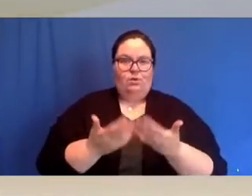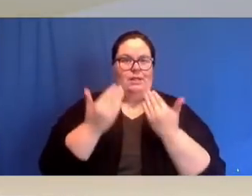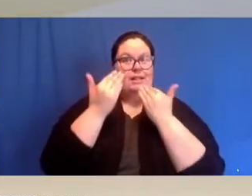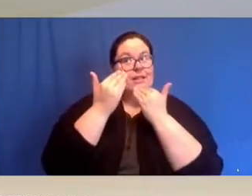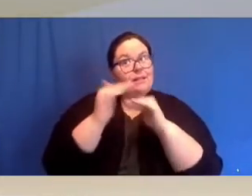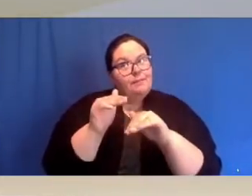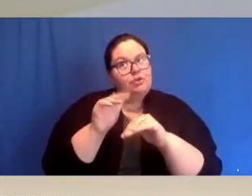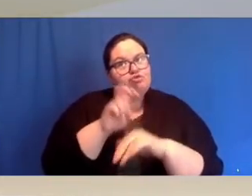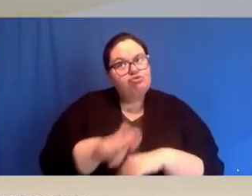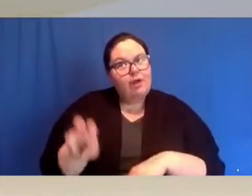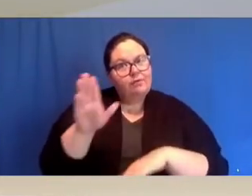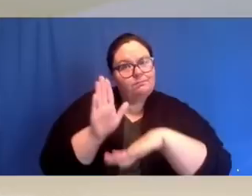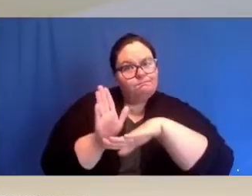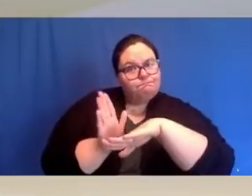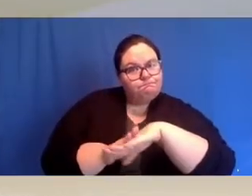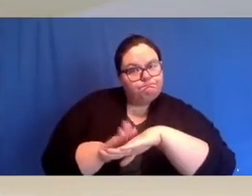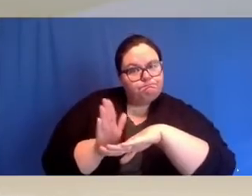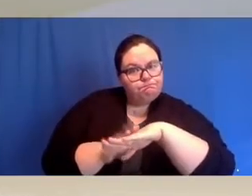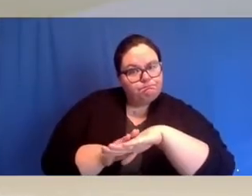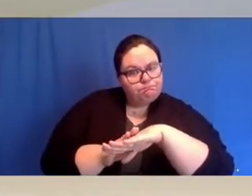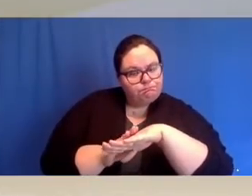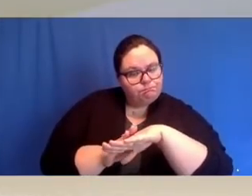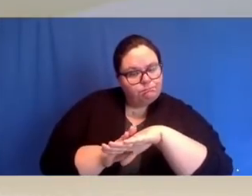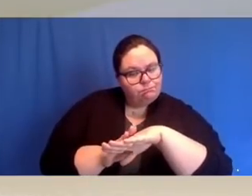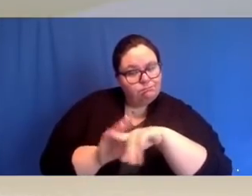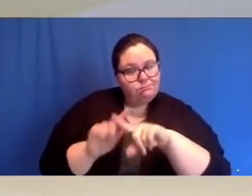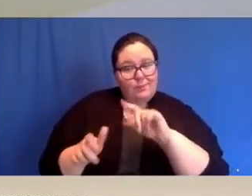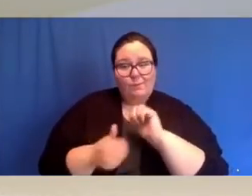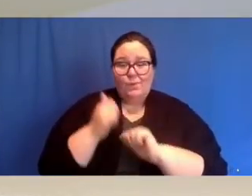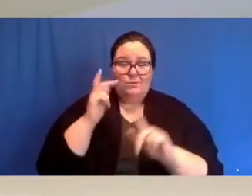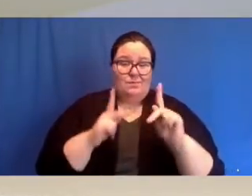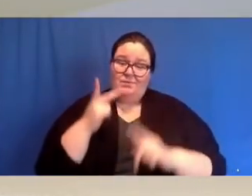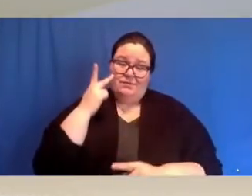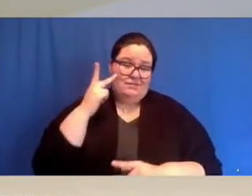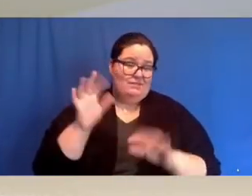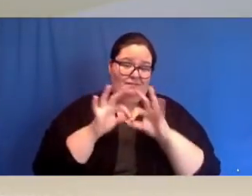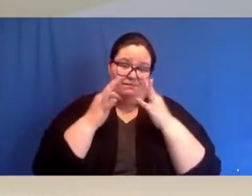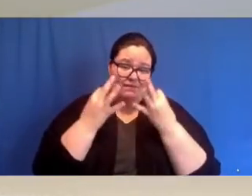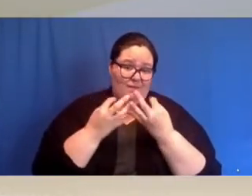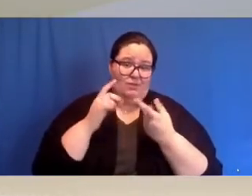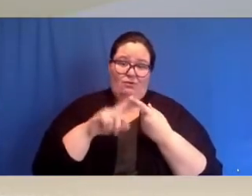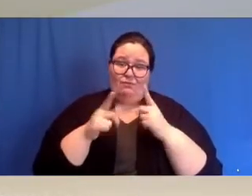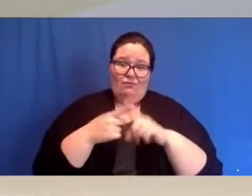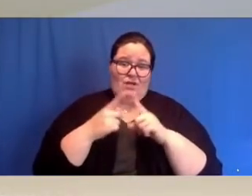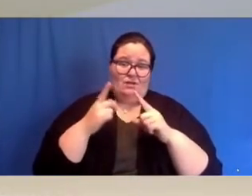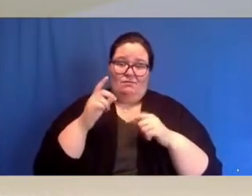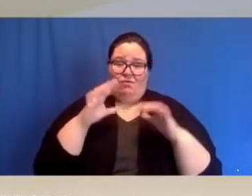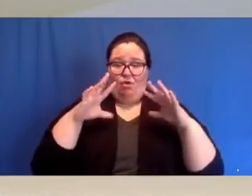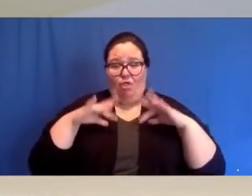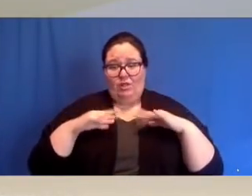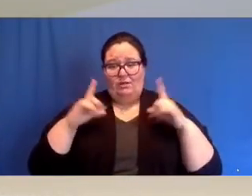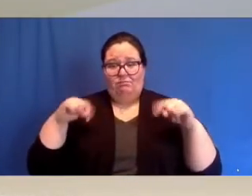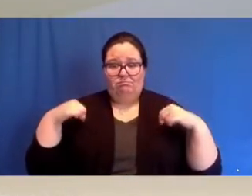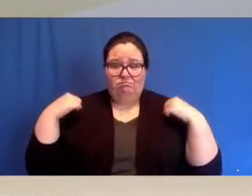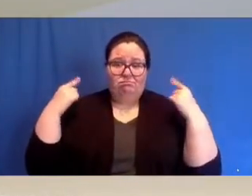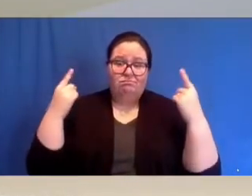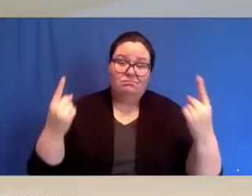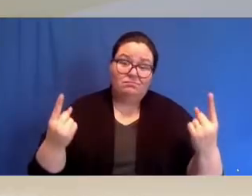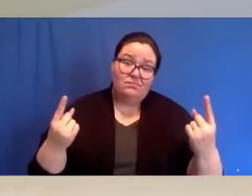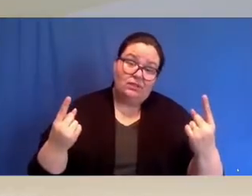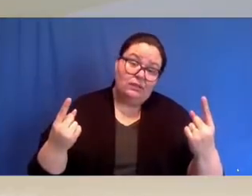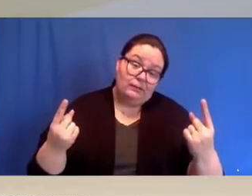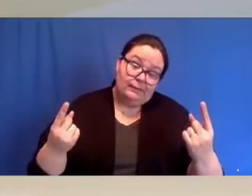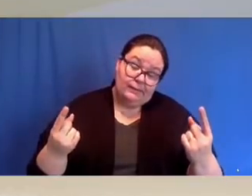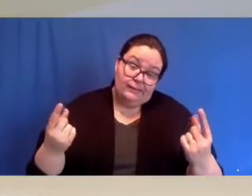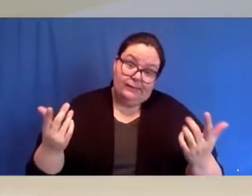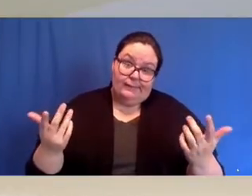but understanding that for many people, they haven't seen family or friends at the holiday season for a long time. If